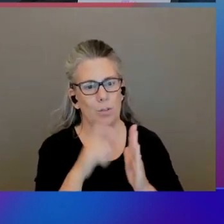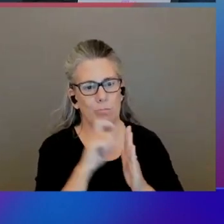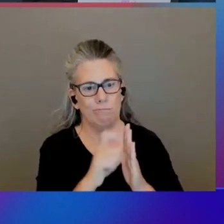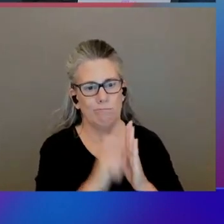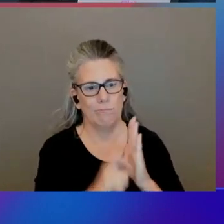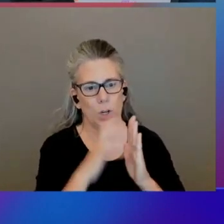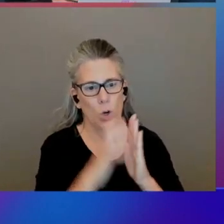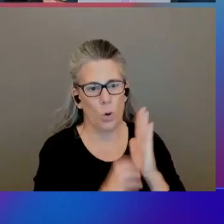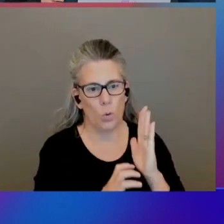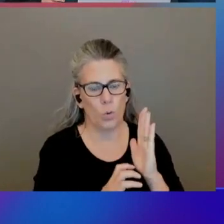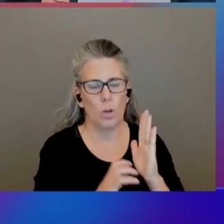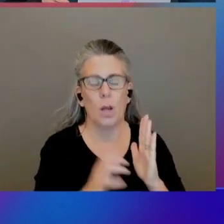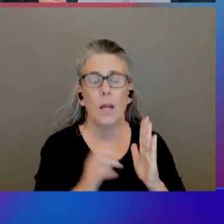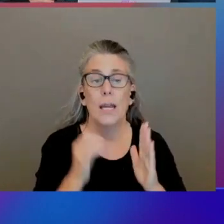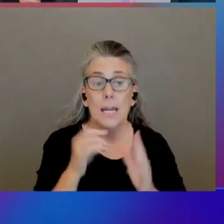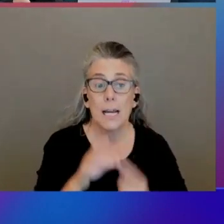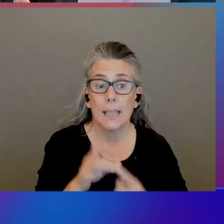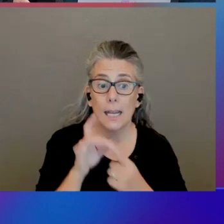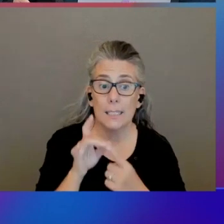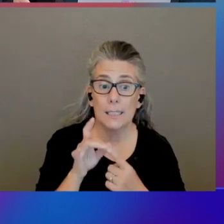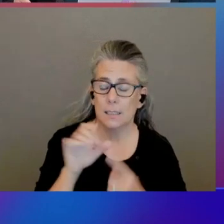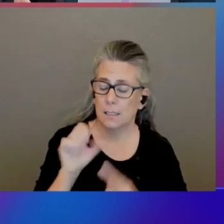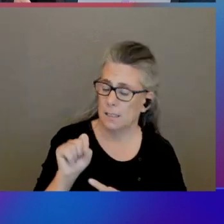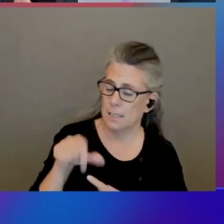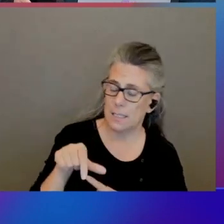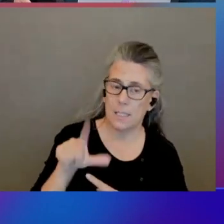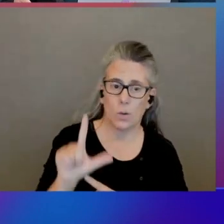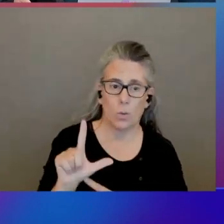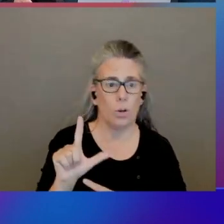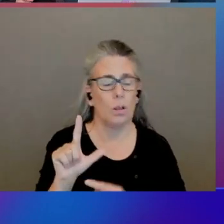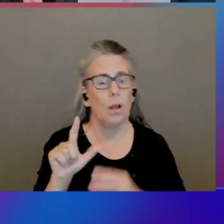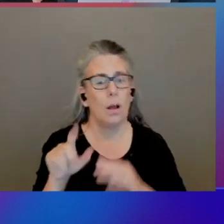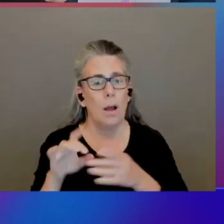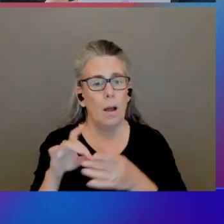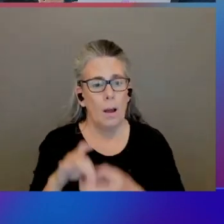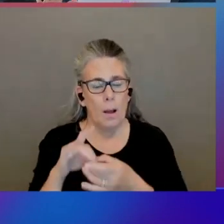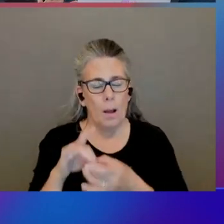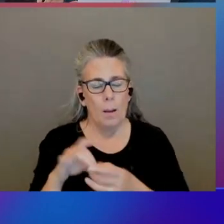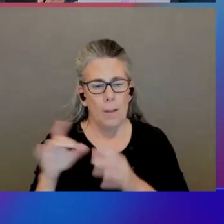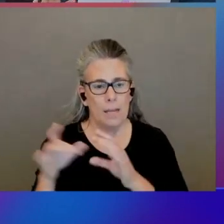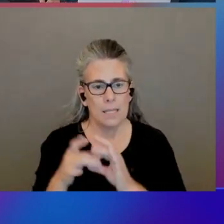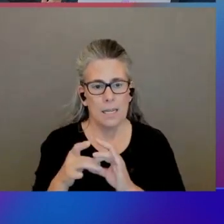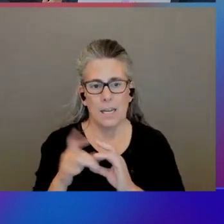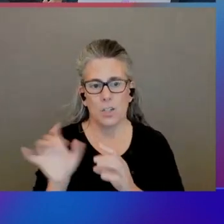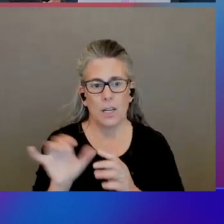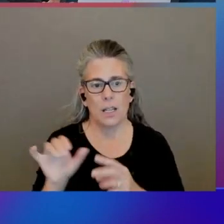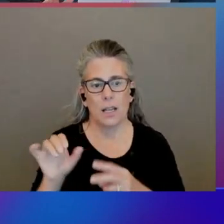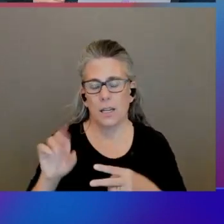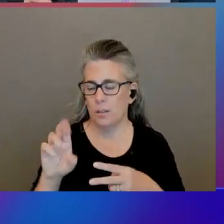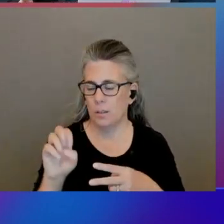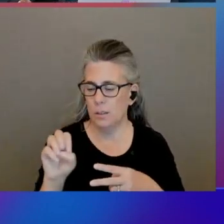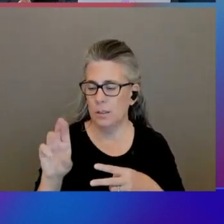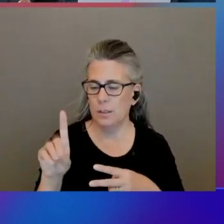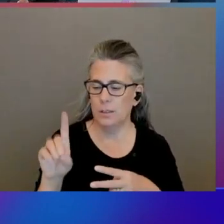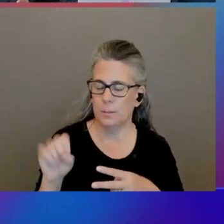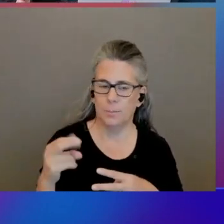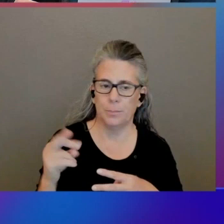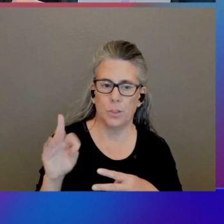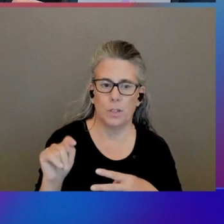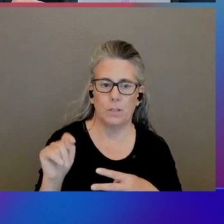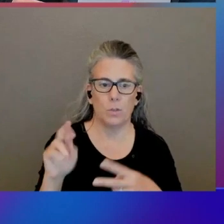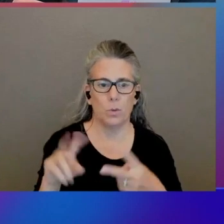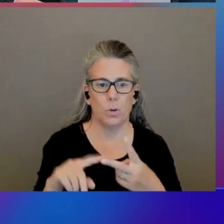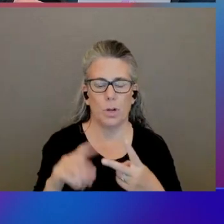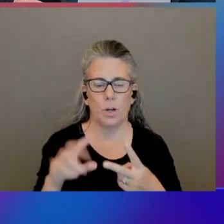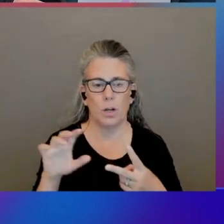one of those SQL-based connections like Redshift or Snowflake, it doesn't necessarily mean you have to know SQL. You might be able to just pull